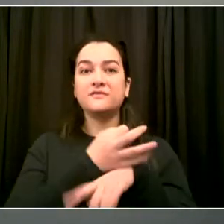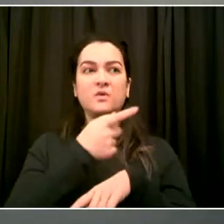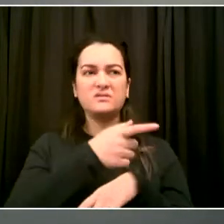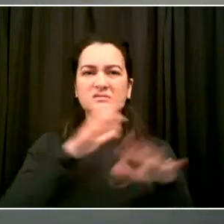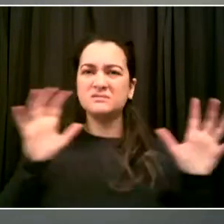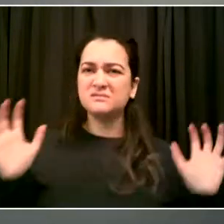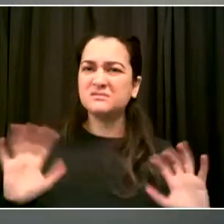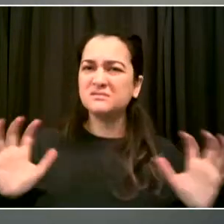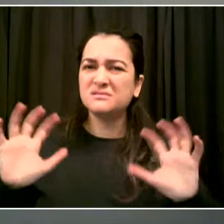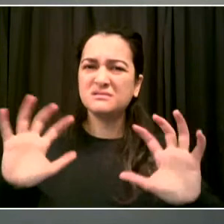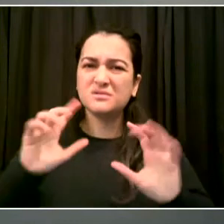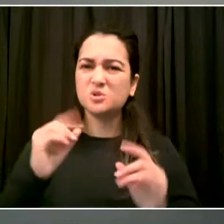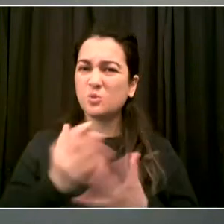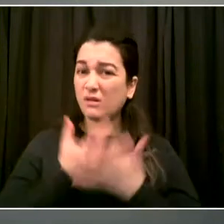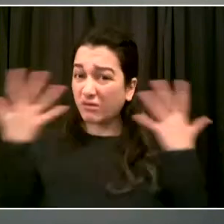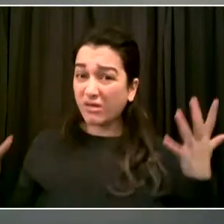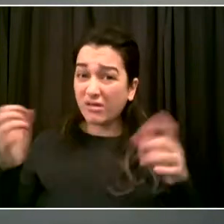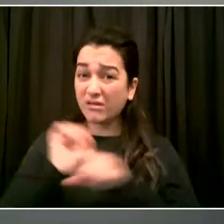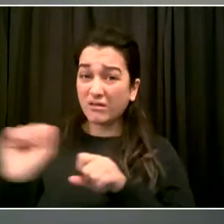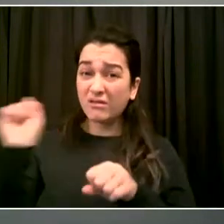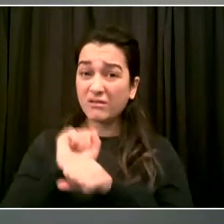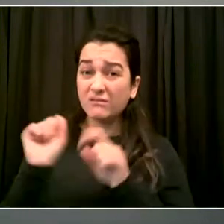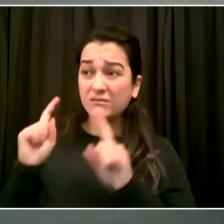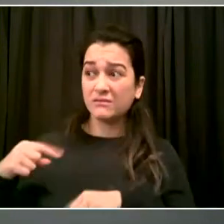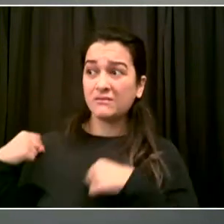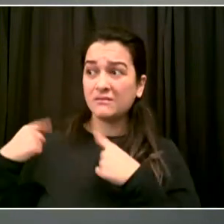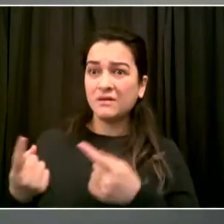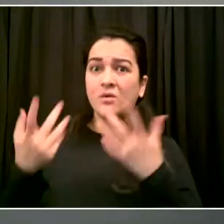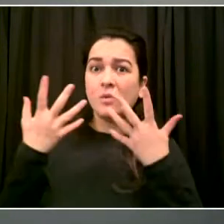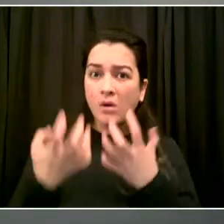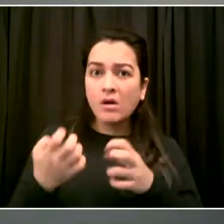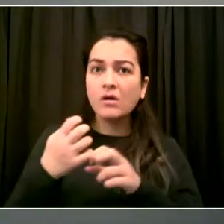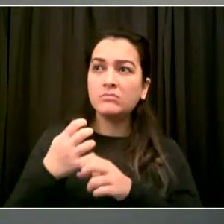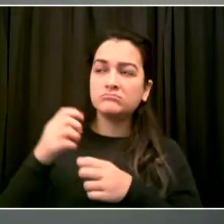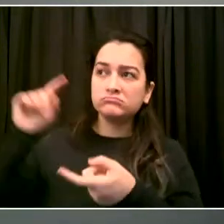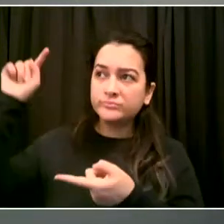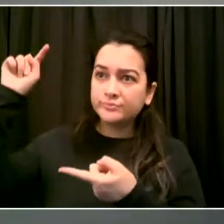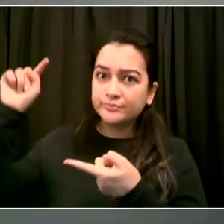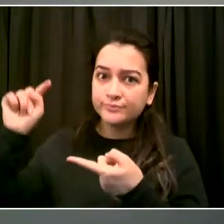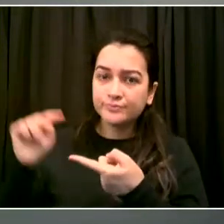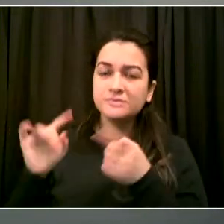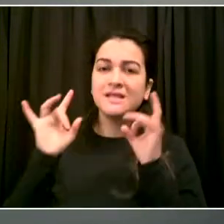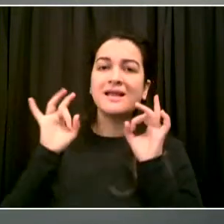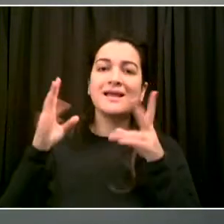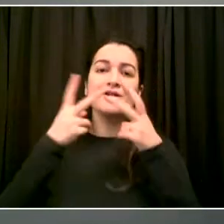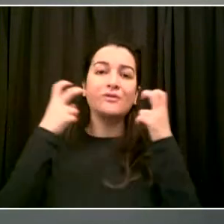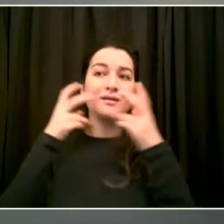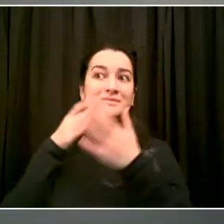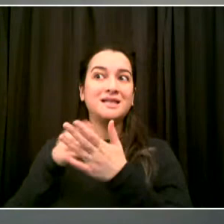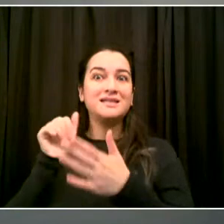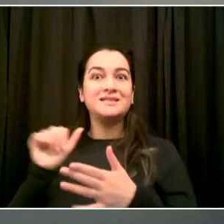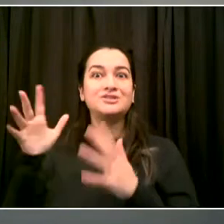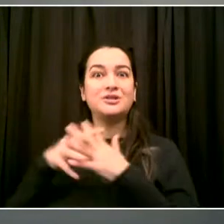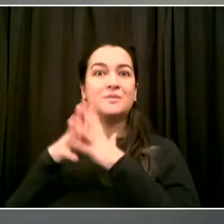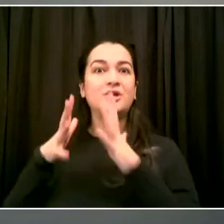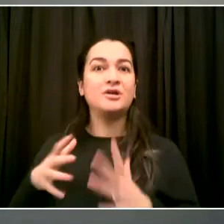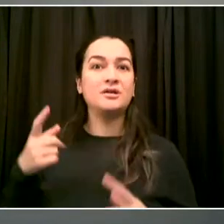going to proactively look through social media. We're going to proactively look through the police reports to see if there's any other issues that we have missed.